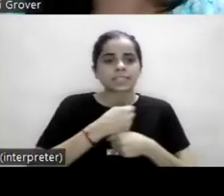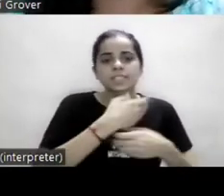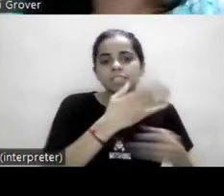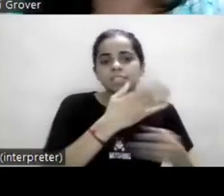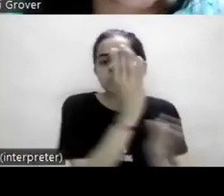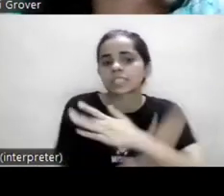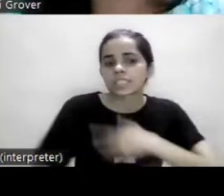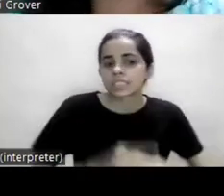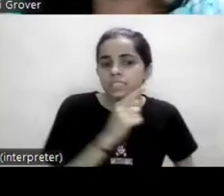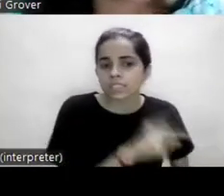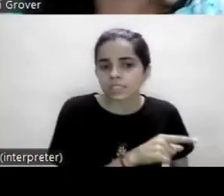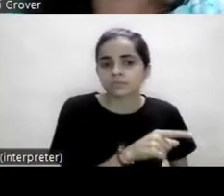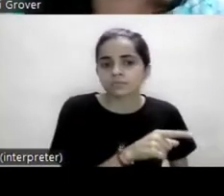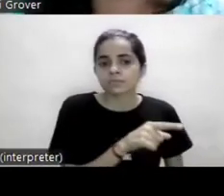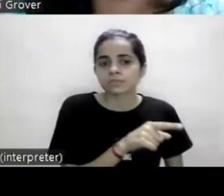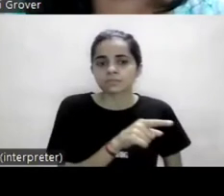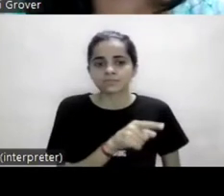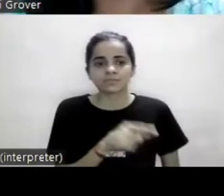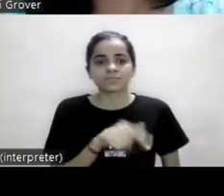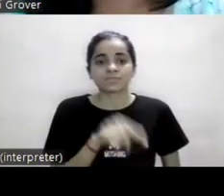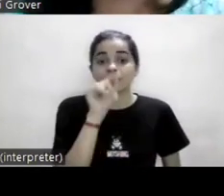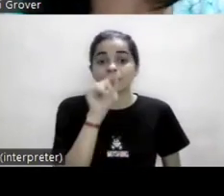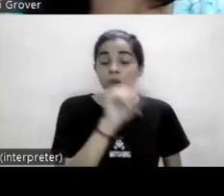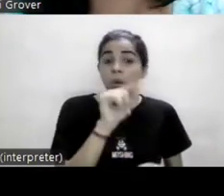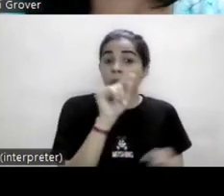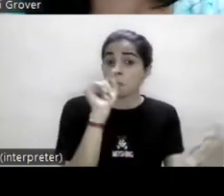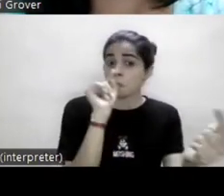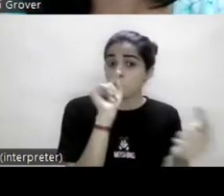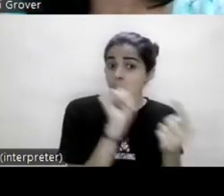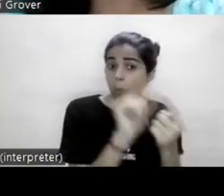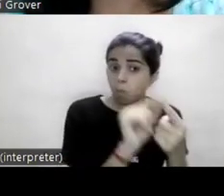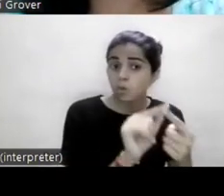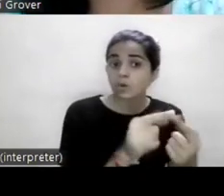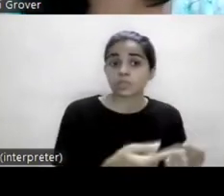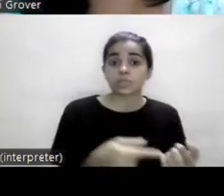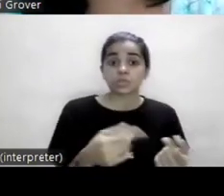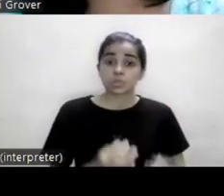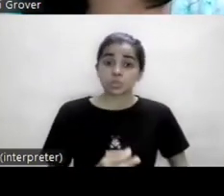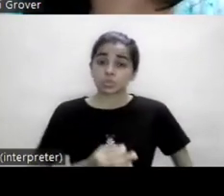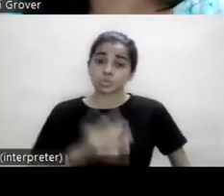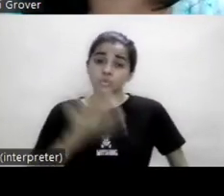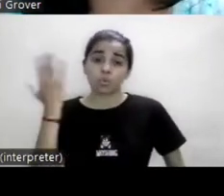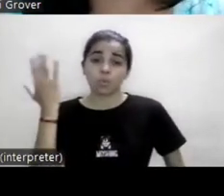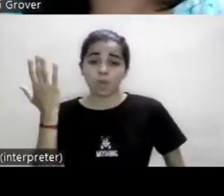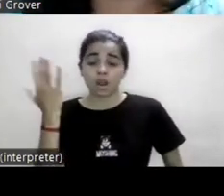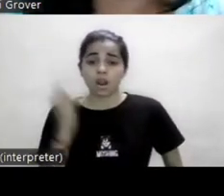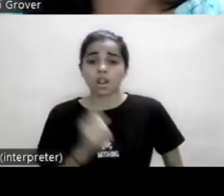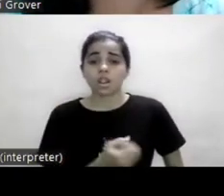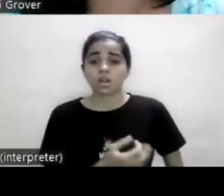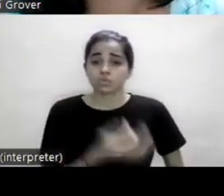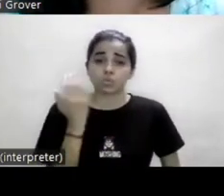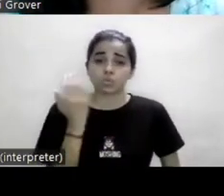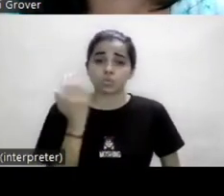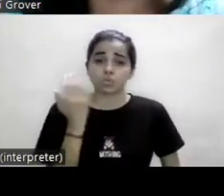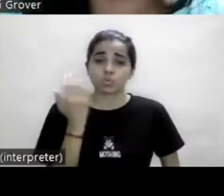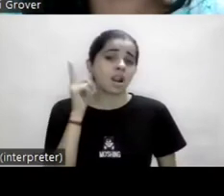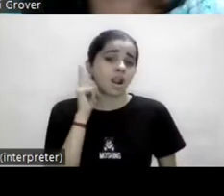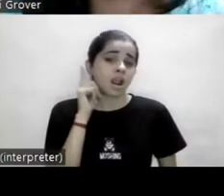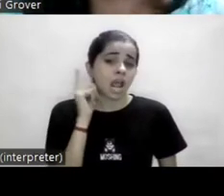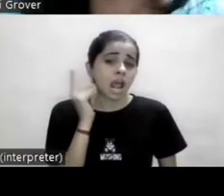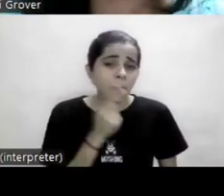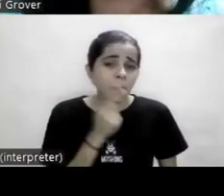What is at stake in films that have superficially impairment or disability as their central